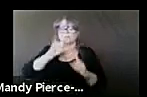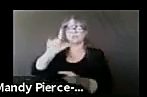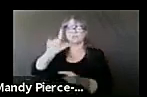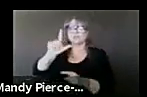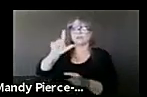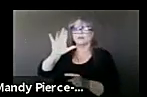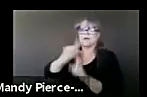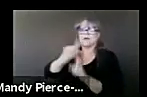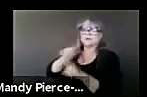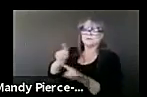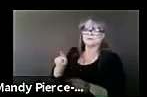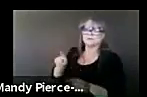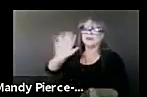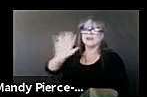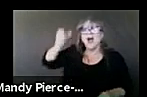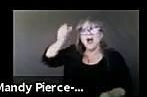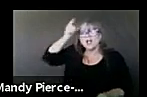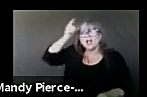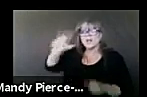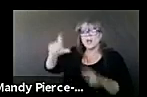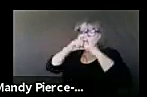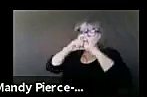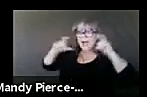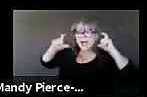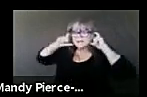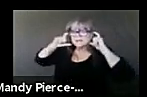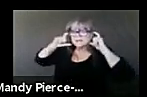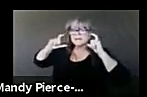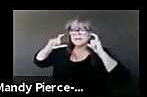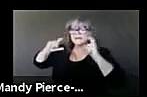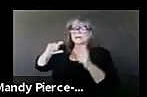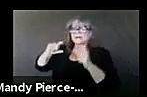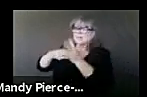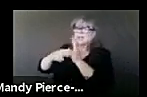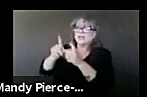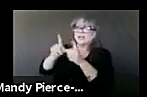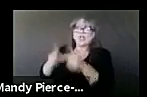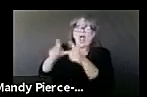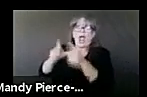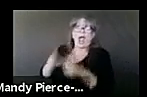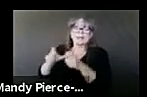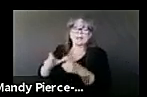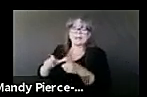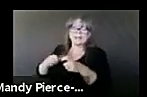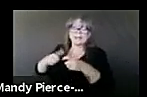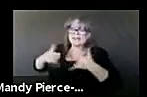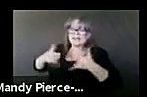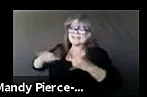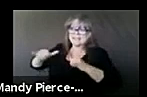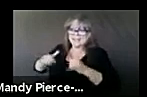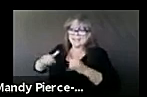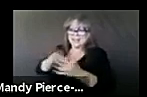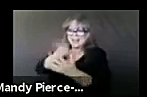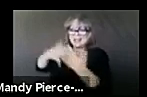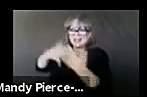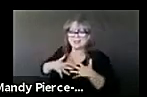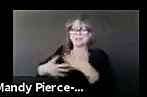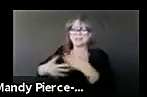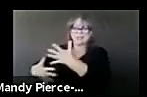big pack of people, for example. But we really do want to promote this as the norm. Please wear these when you're